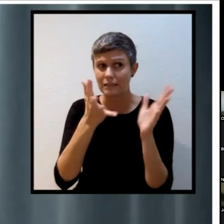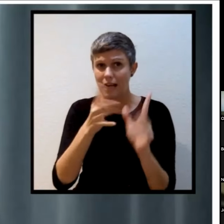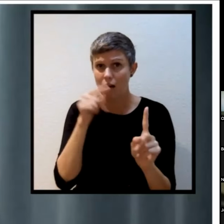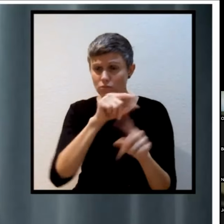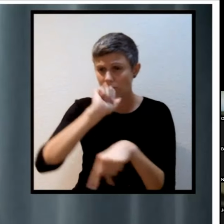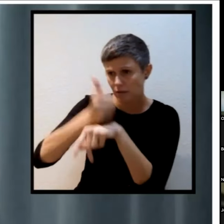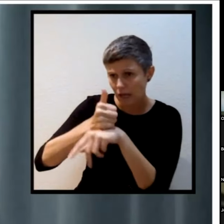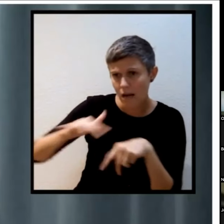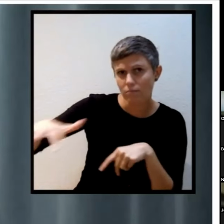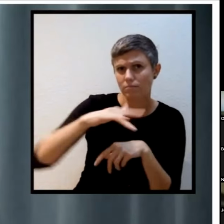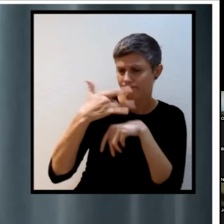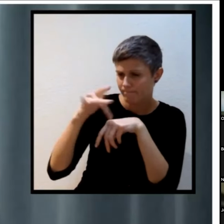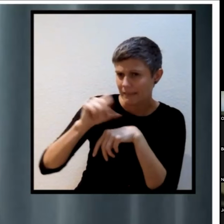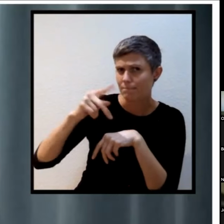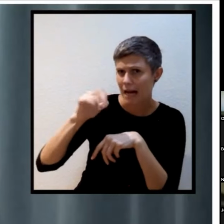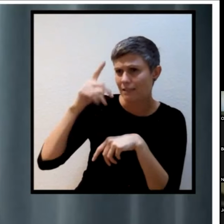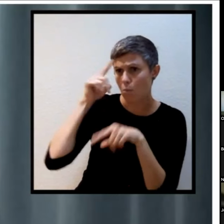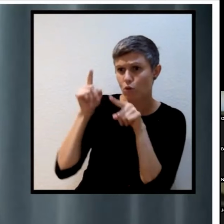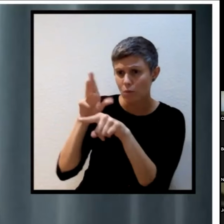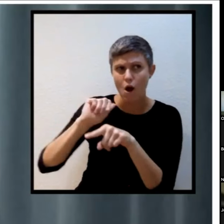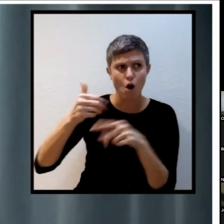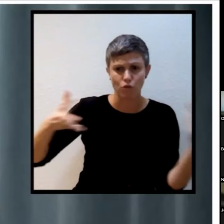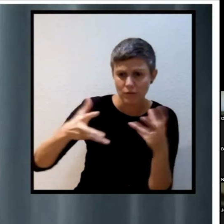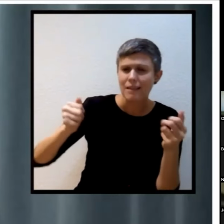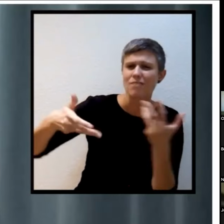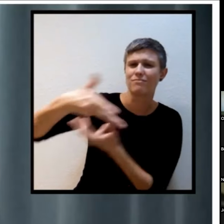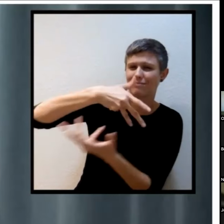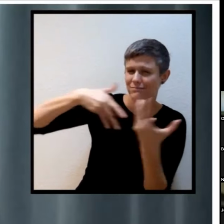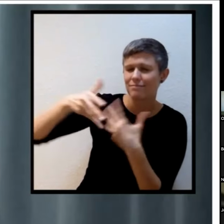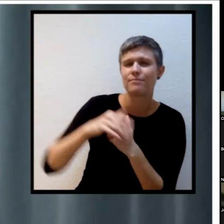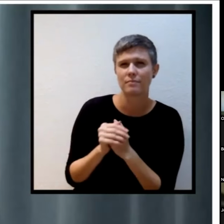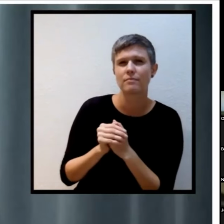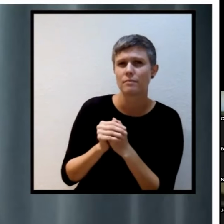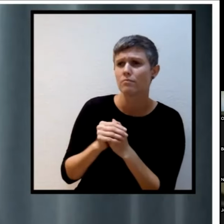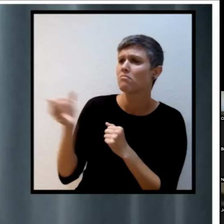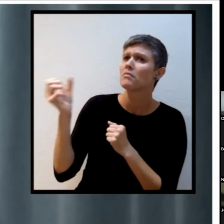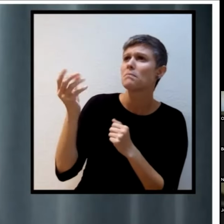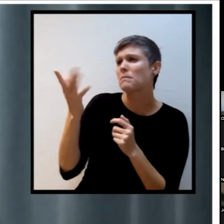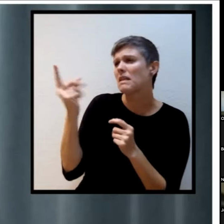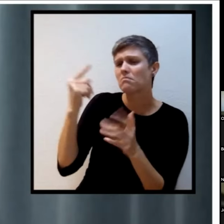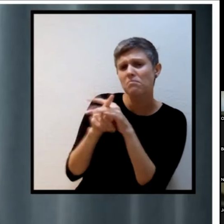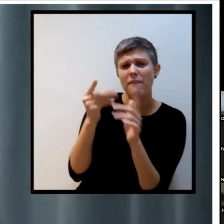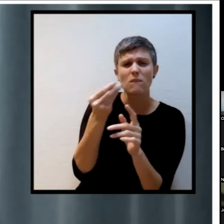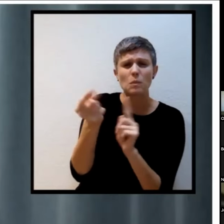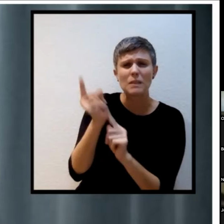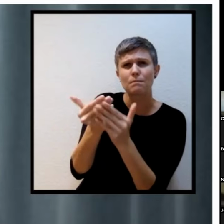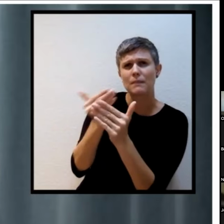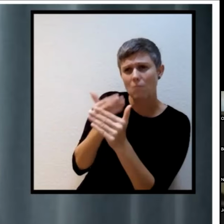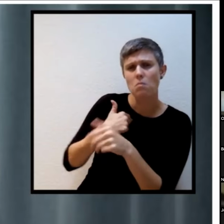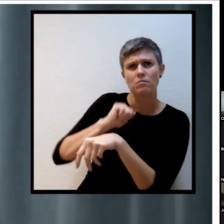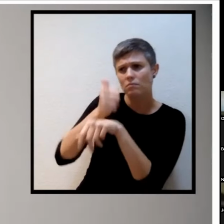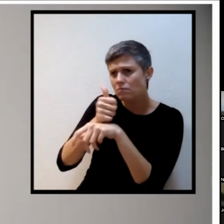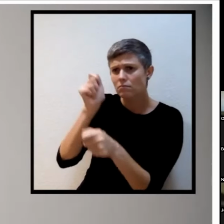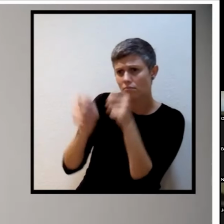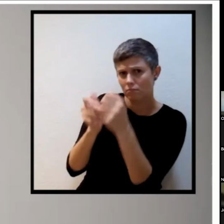so that there's space for you and others to get around. If you'd like to come a few minutes before the session, we can make sure the room is set up in a way that works for